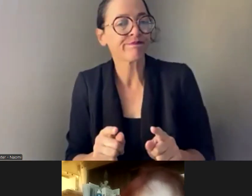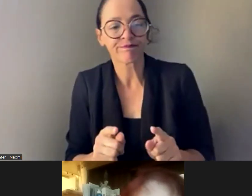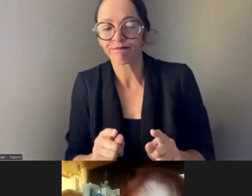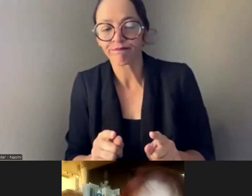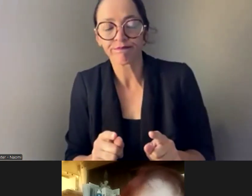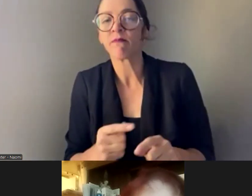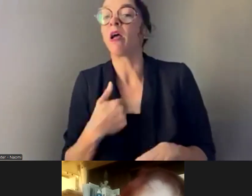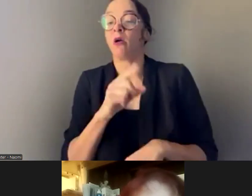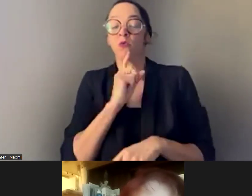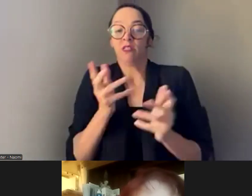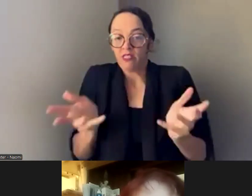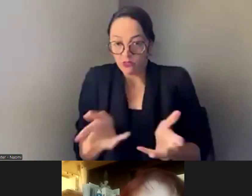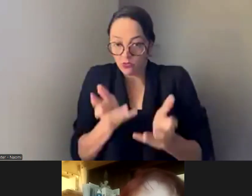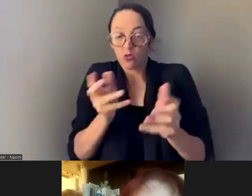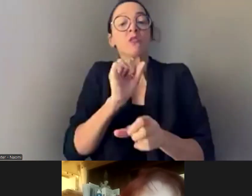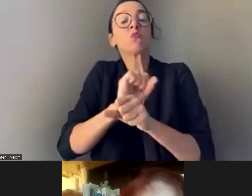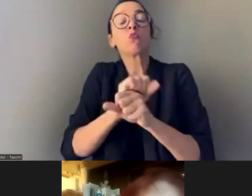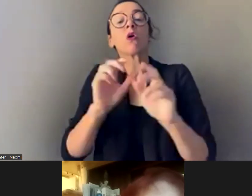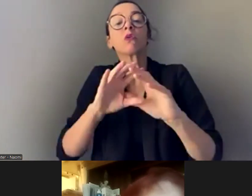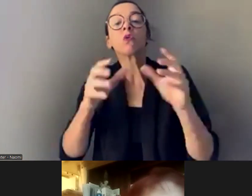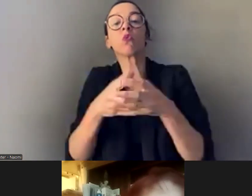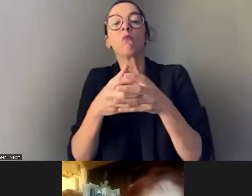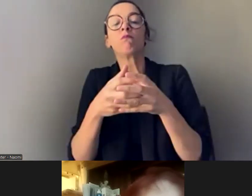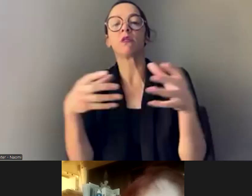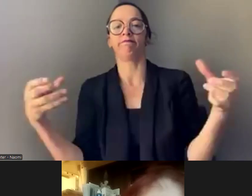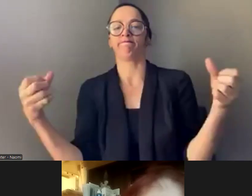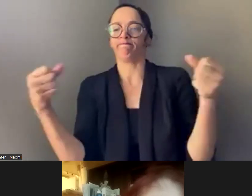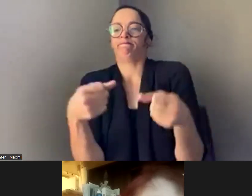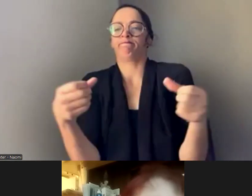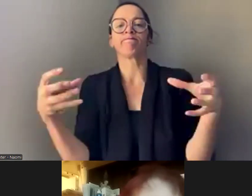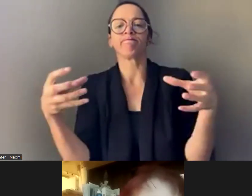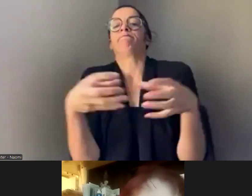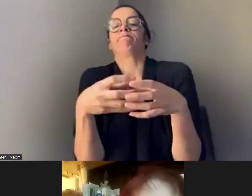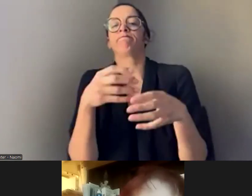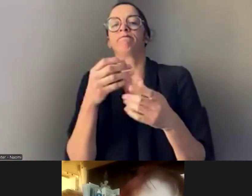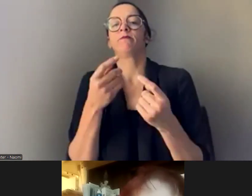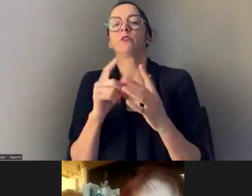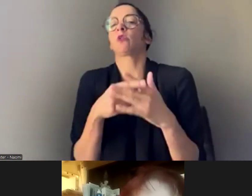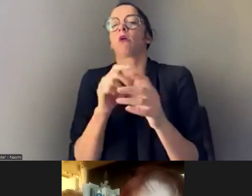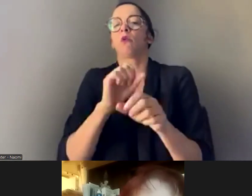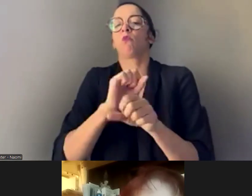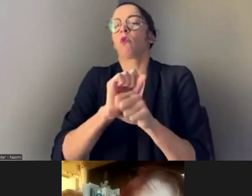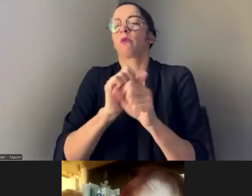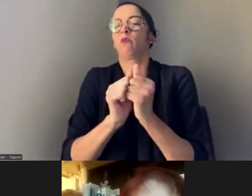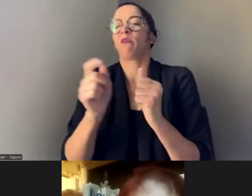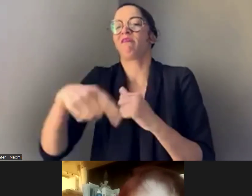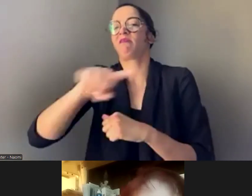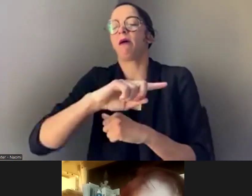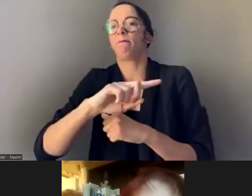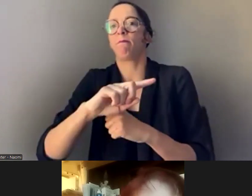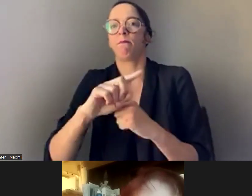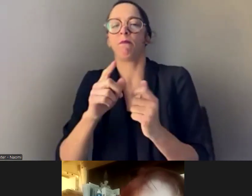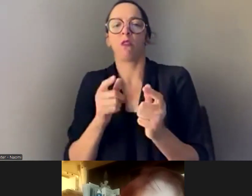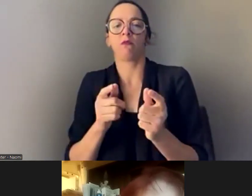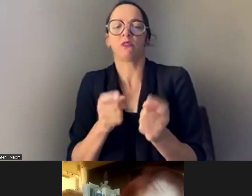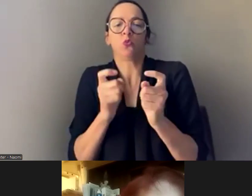the work group to get together and start working with them ASAP, and so that they can get that knowledge and